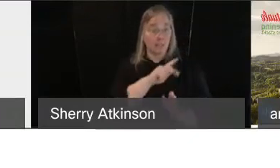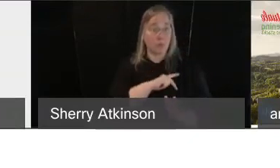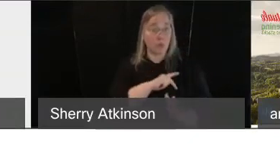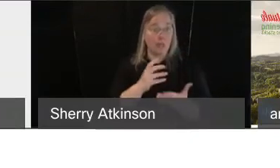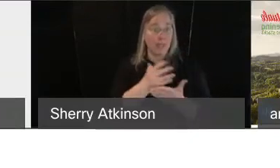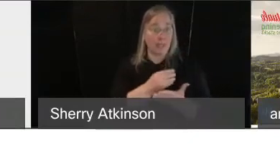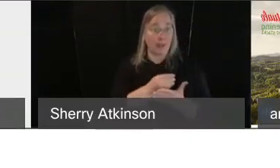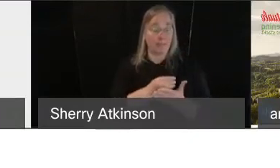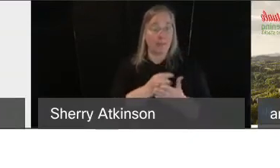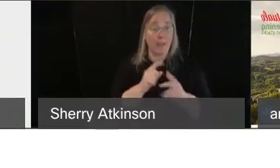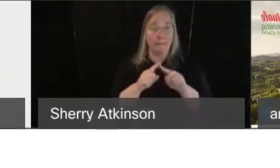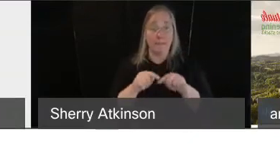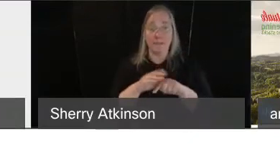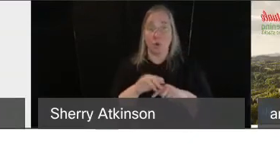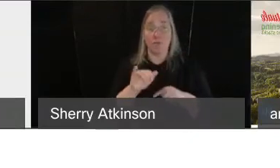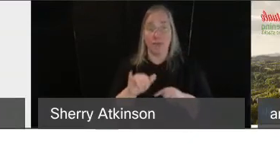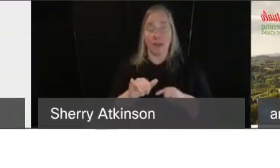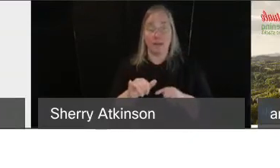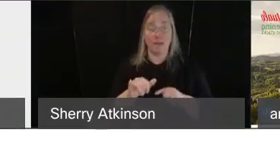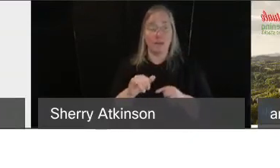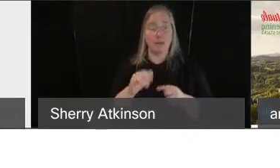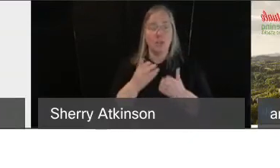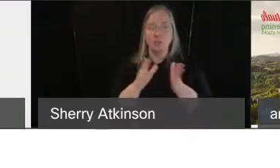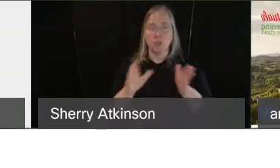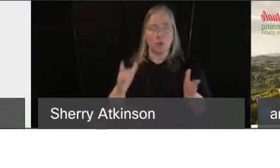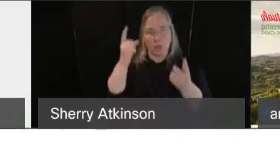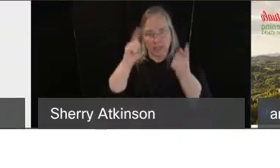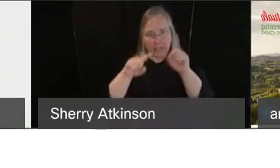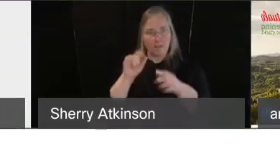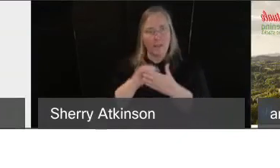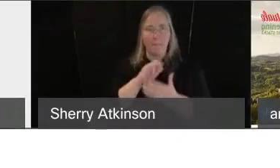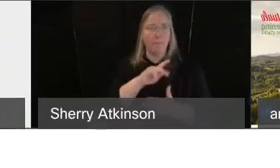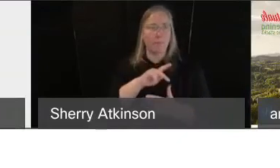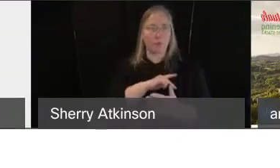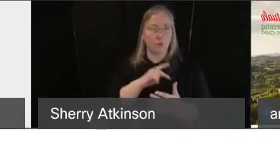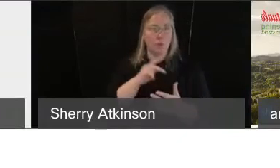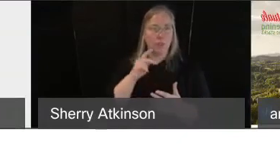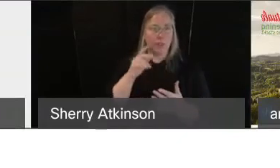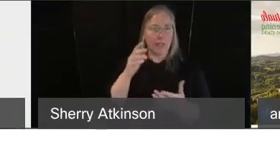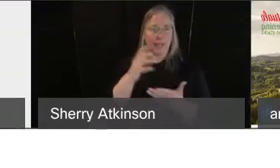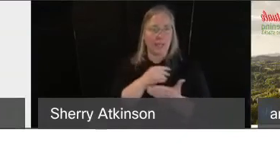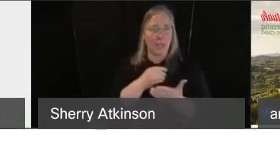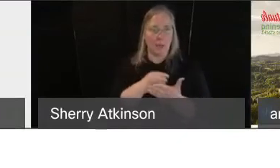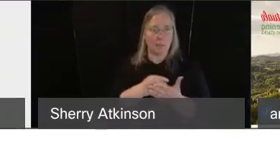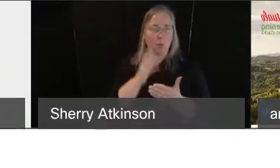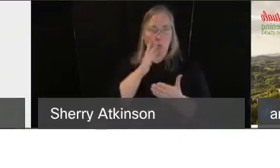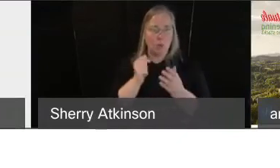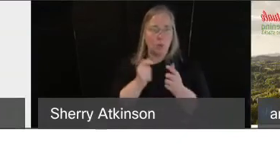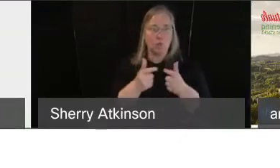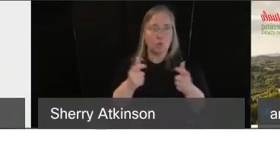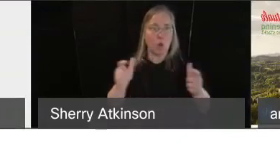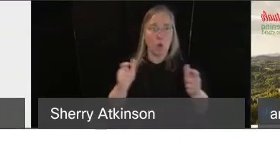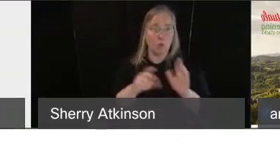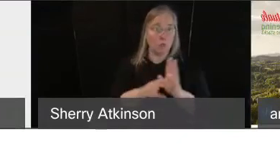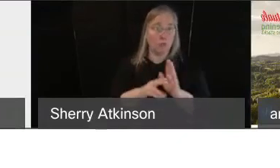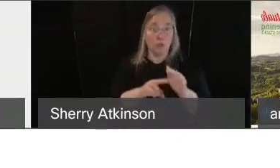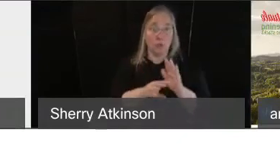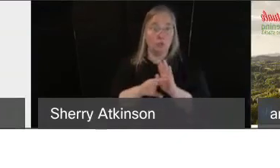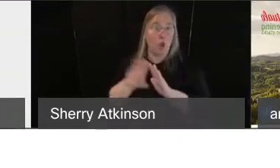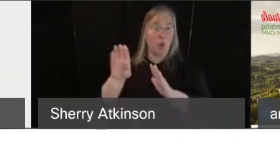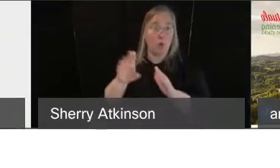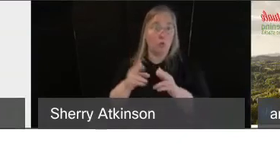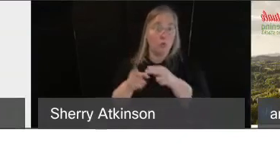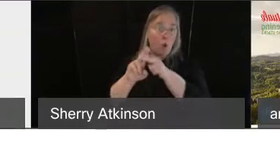that, the general consensus is that personal incomes will grow in 2020 despite COVID, and that is because of the